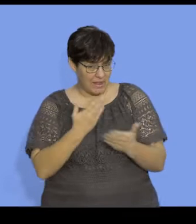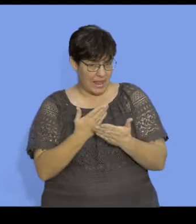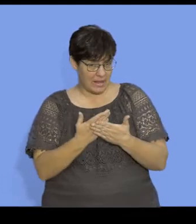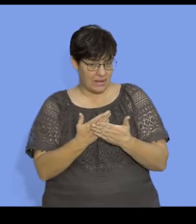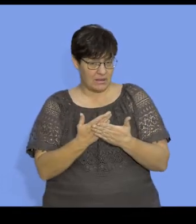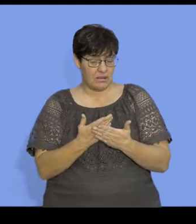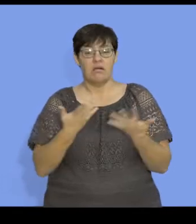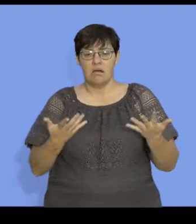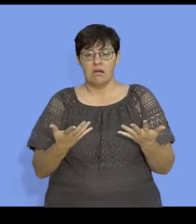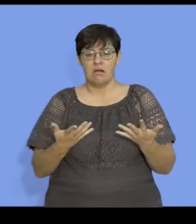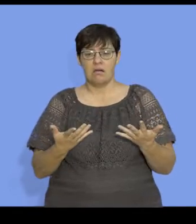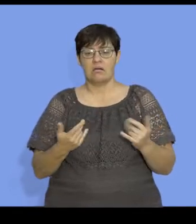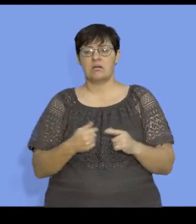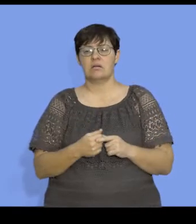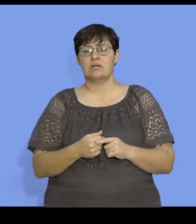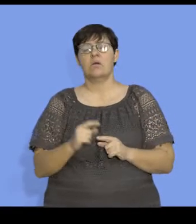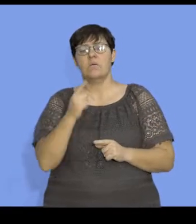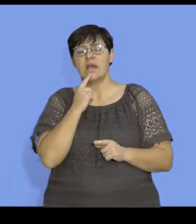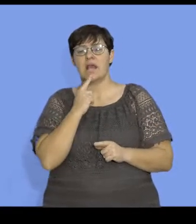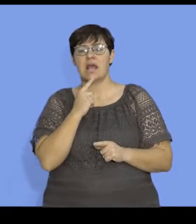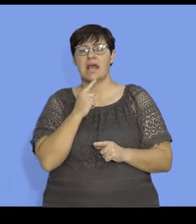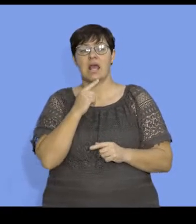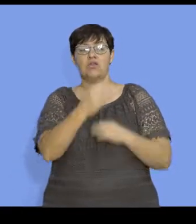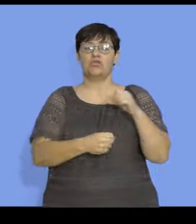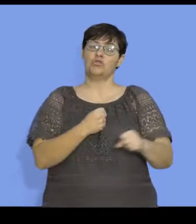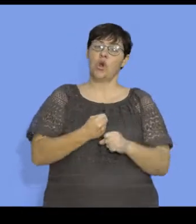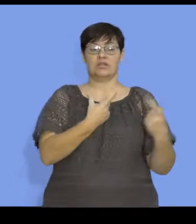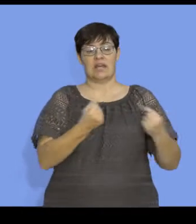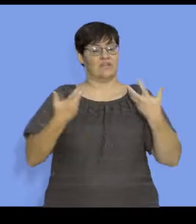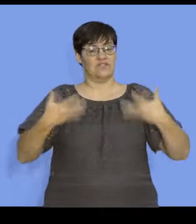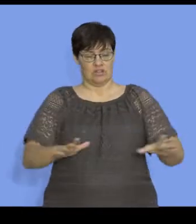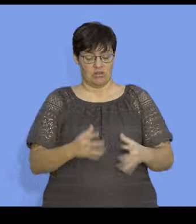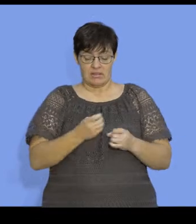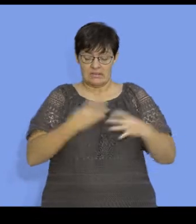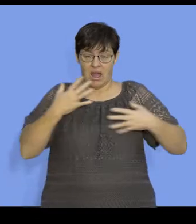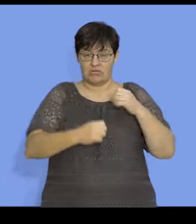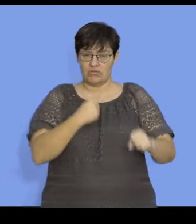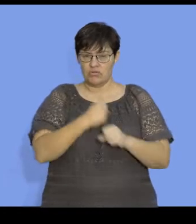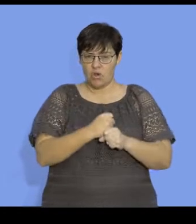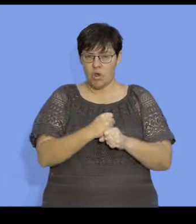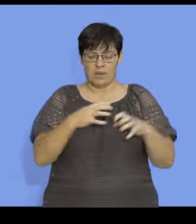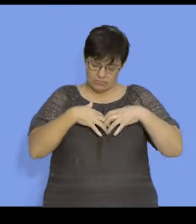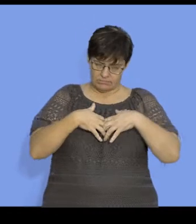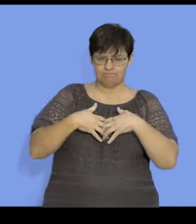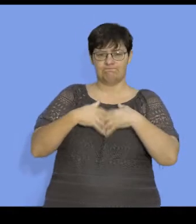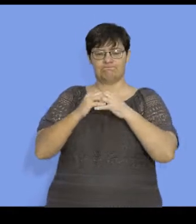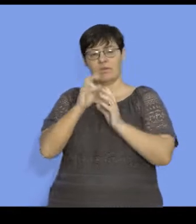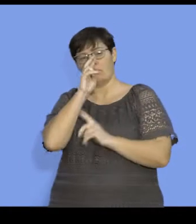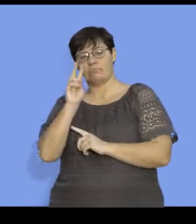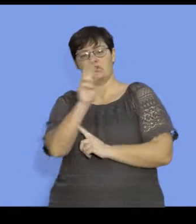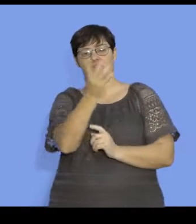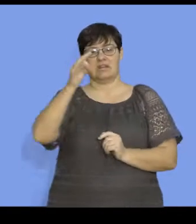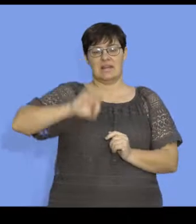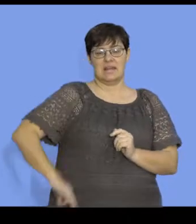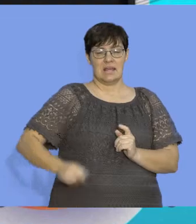immediately, without actually experiencing the year, at the beginning of the year, management can draw up a projected